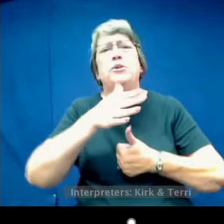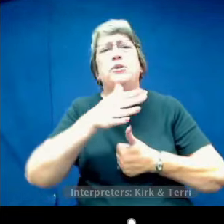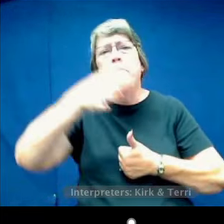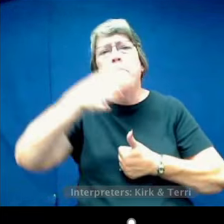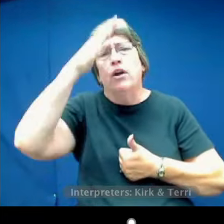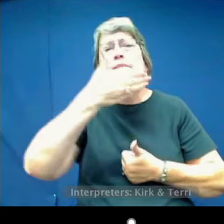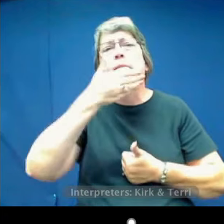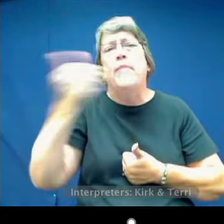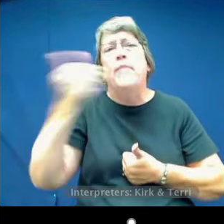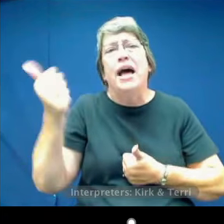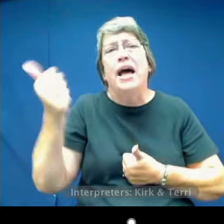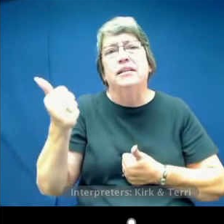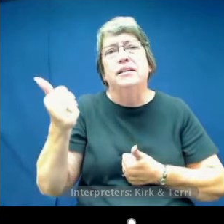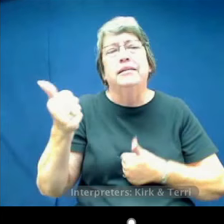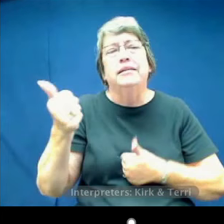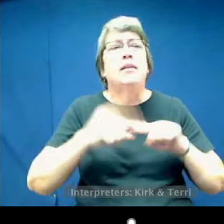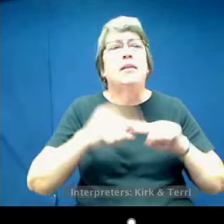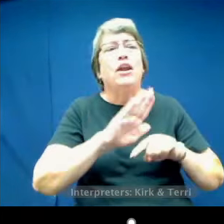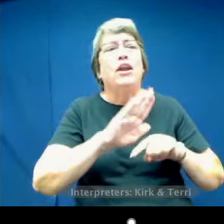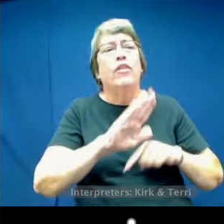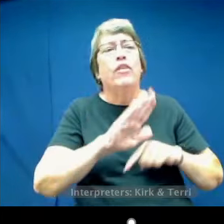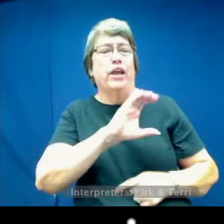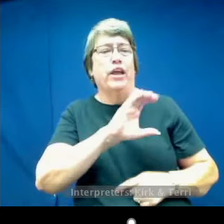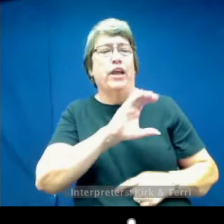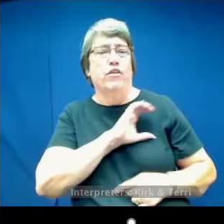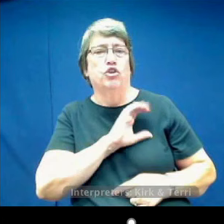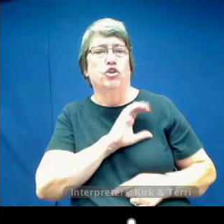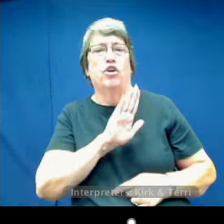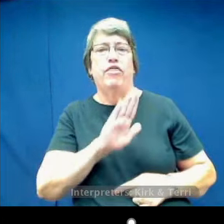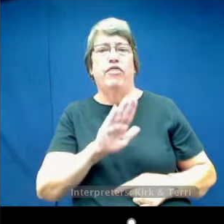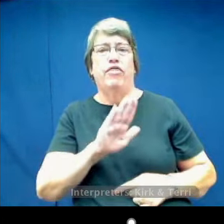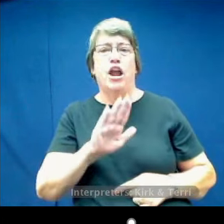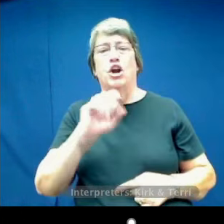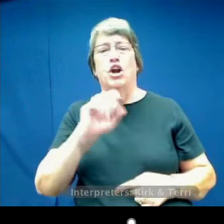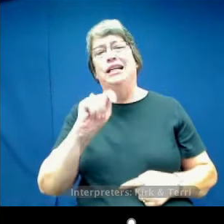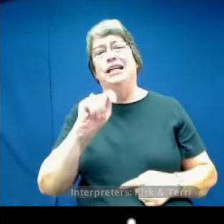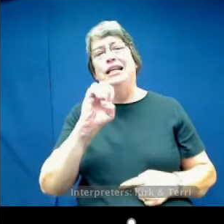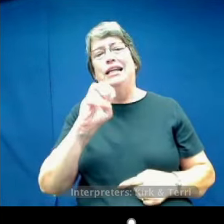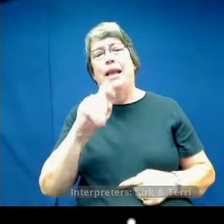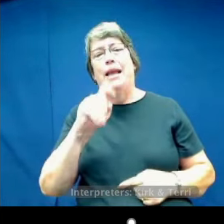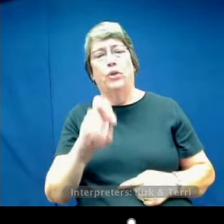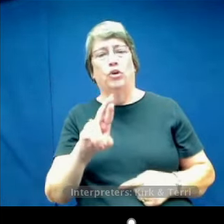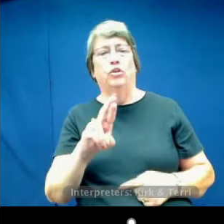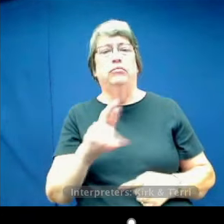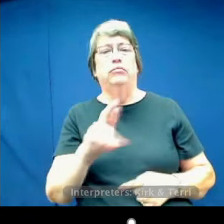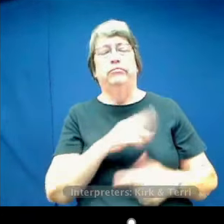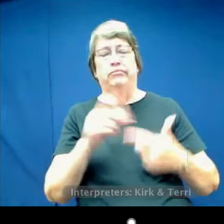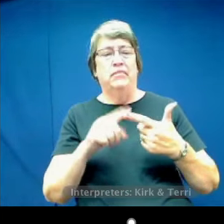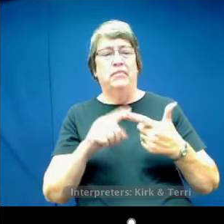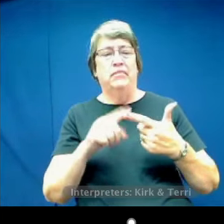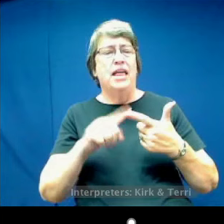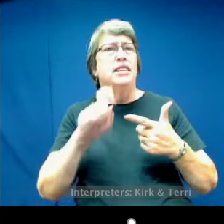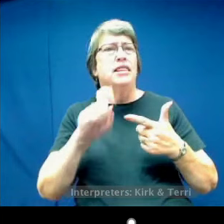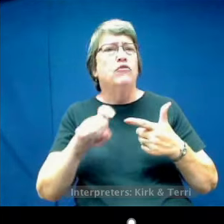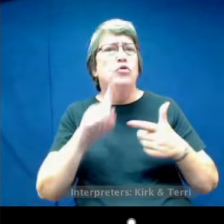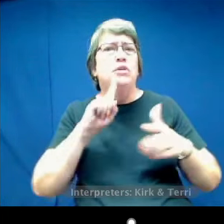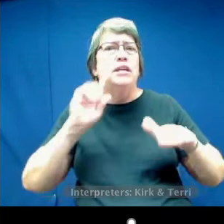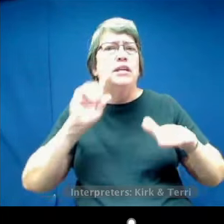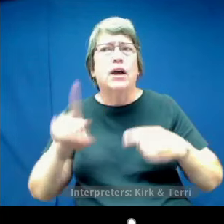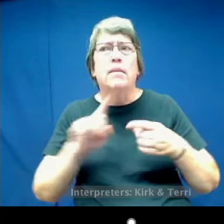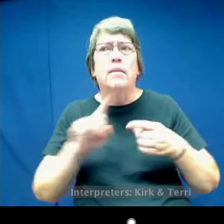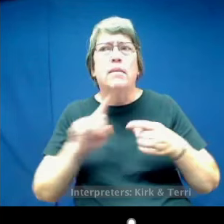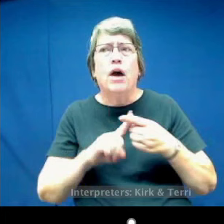their character, temperament, and stability. They have to testify as to the child's relationship with each parent.